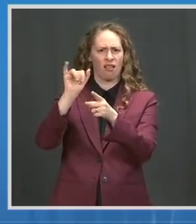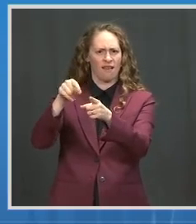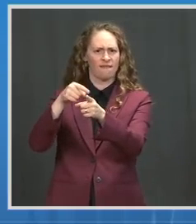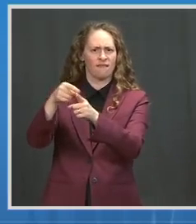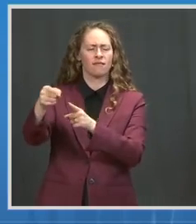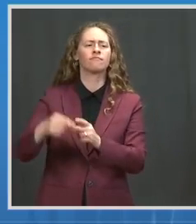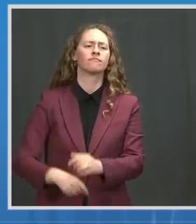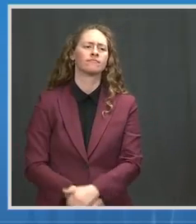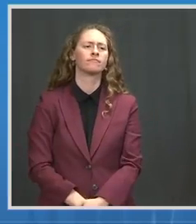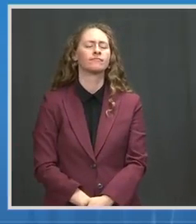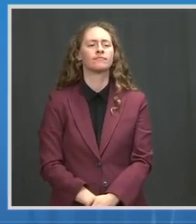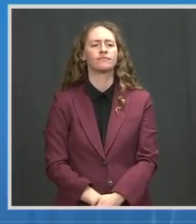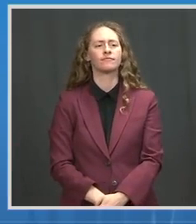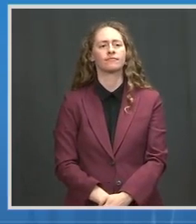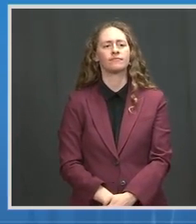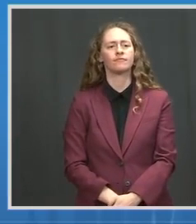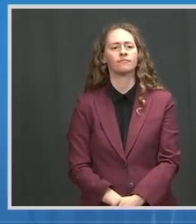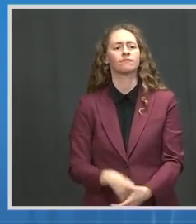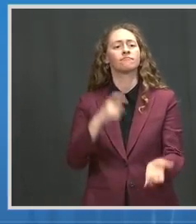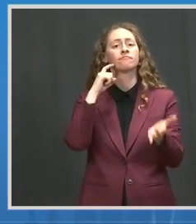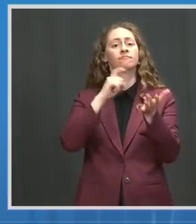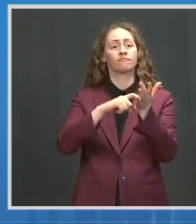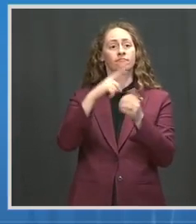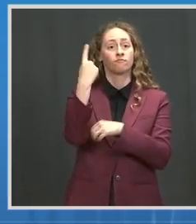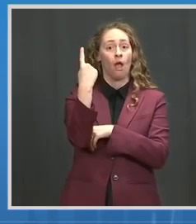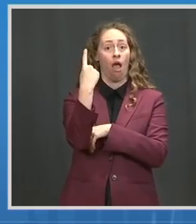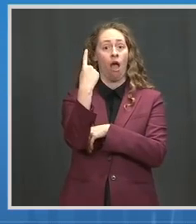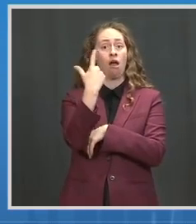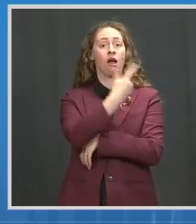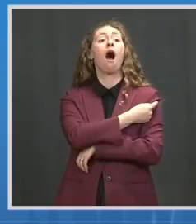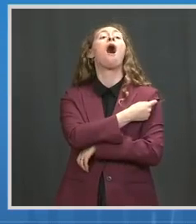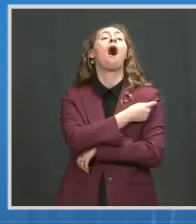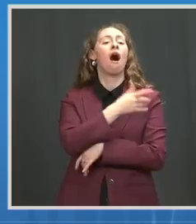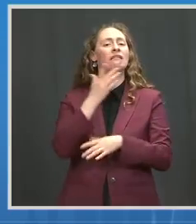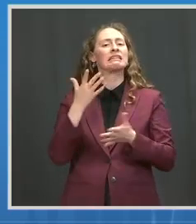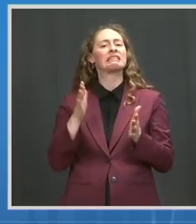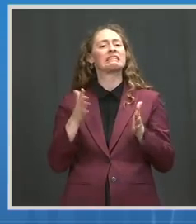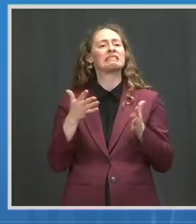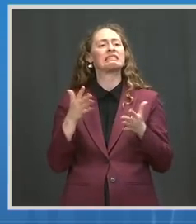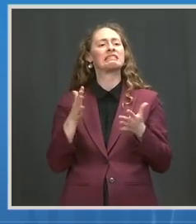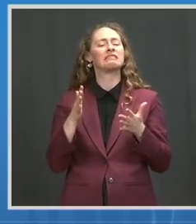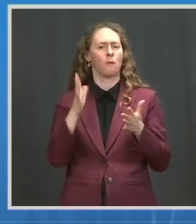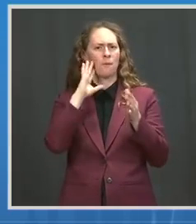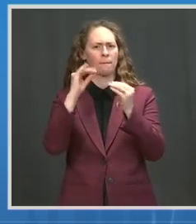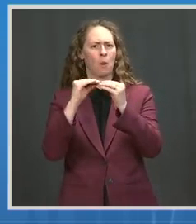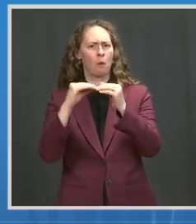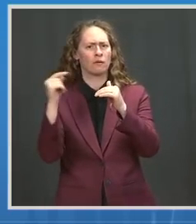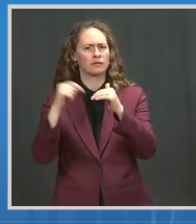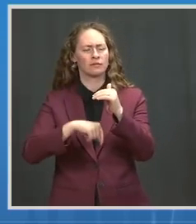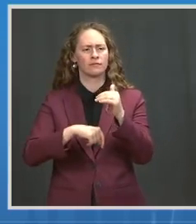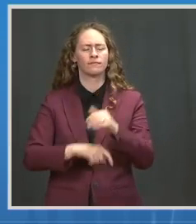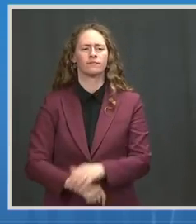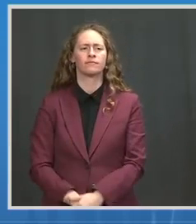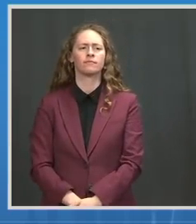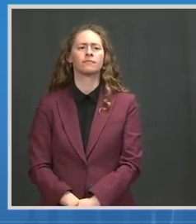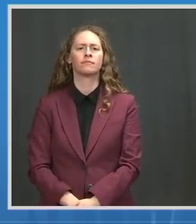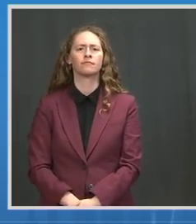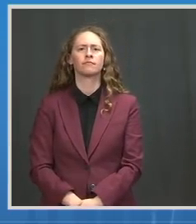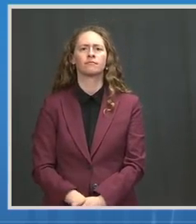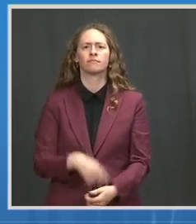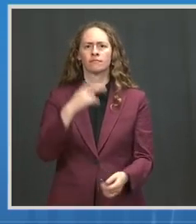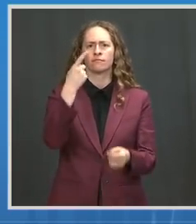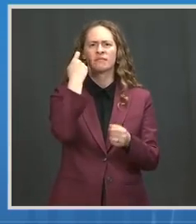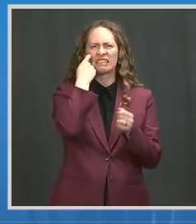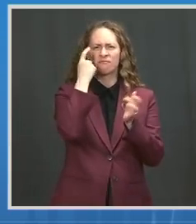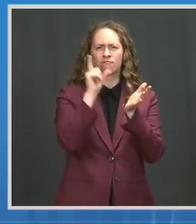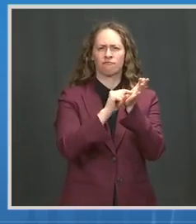after 1 dose, however, and I'll get back to that in a moment. Next slide. This is a publication from what I had mentioned to